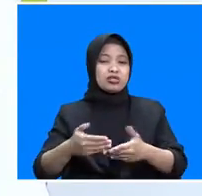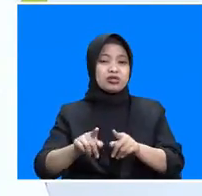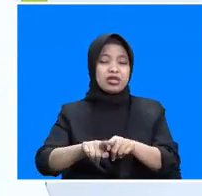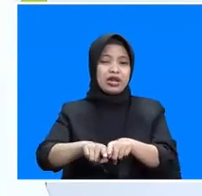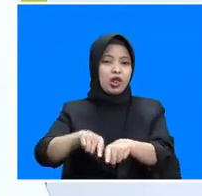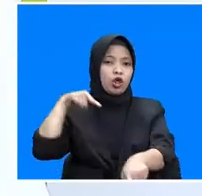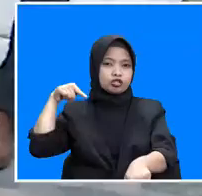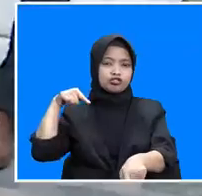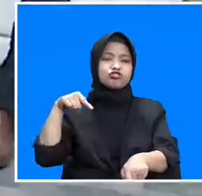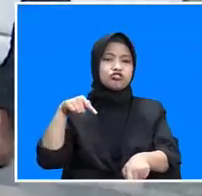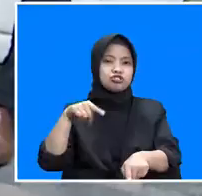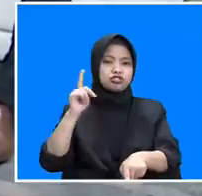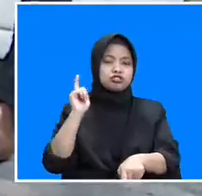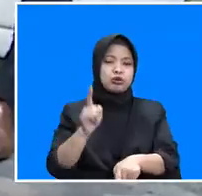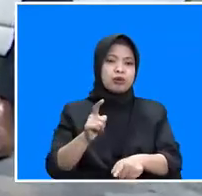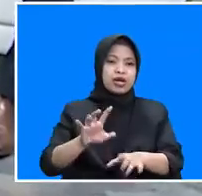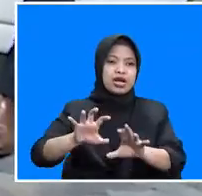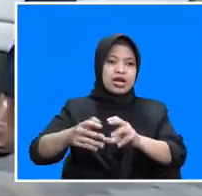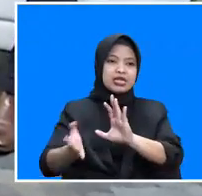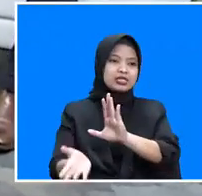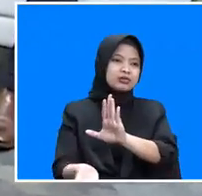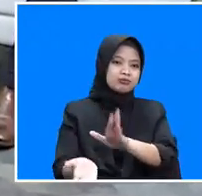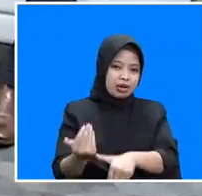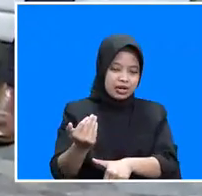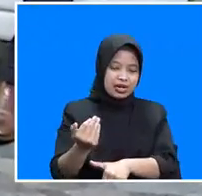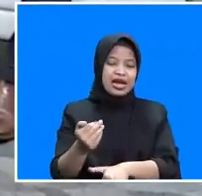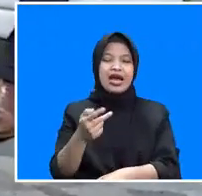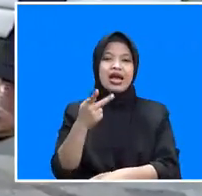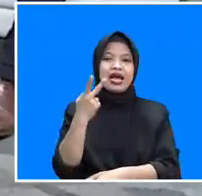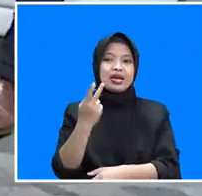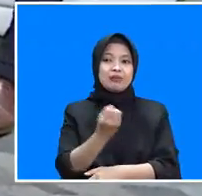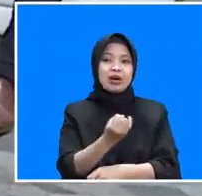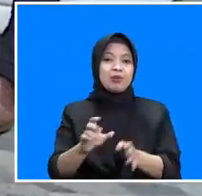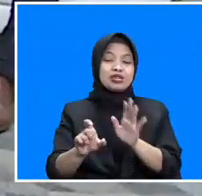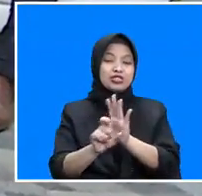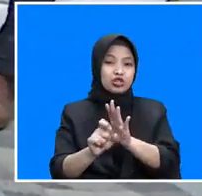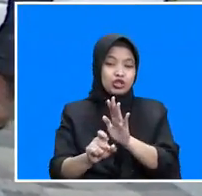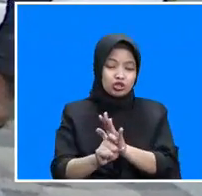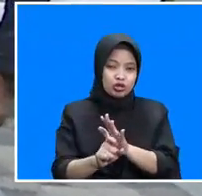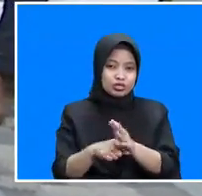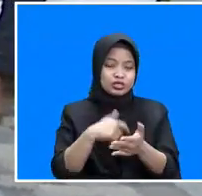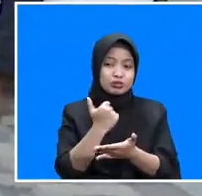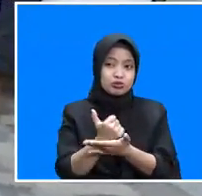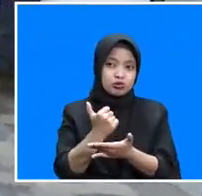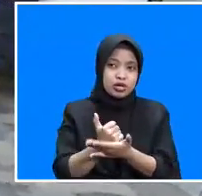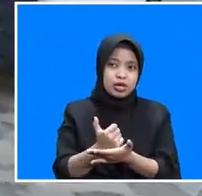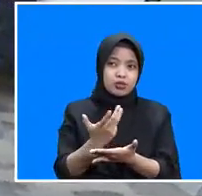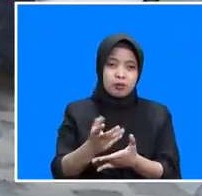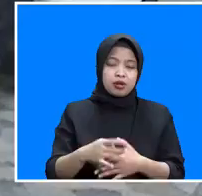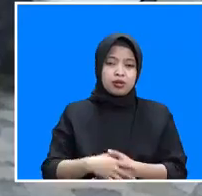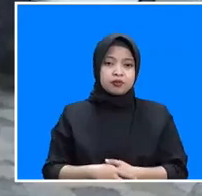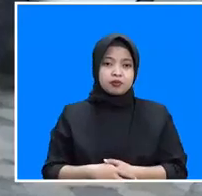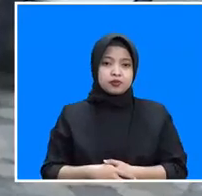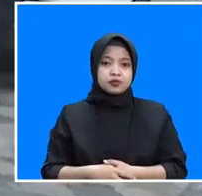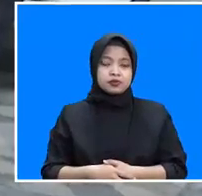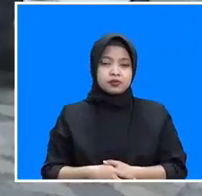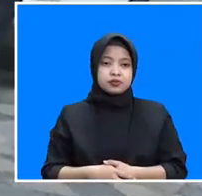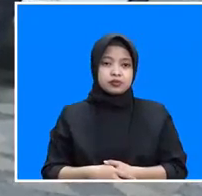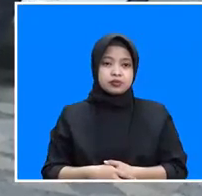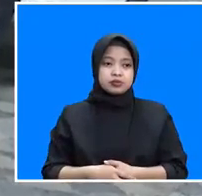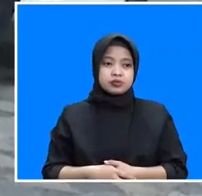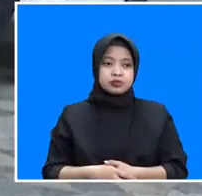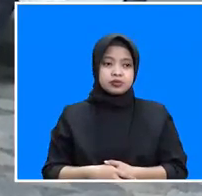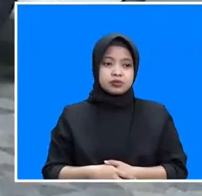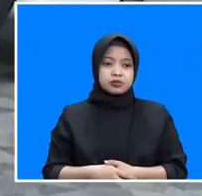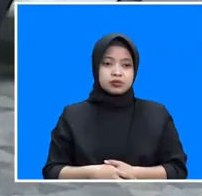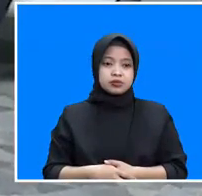some of the examples of the work that's been happening in that space is, I know they funded a report mm-hmm. that looked into where